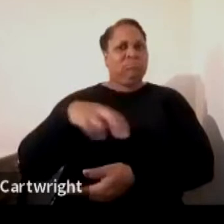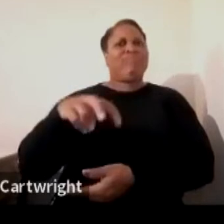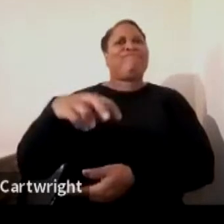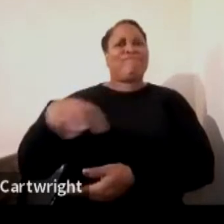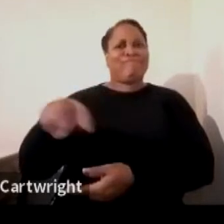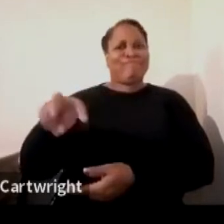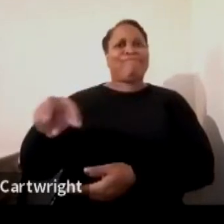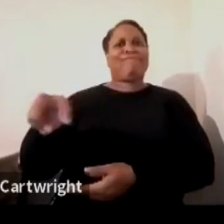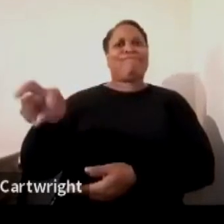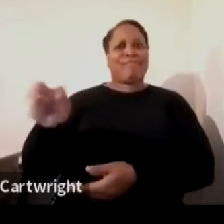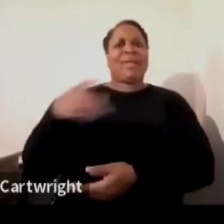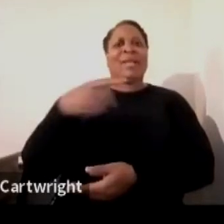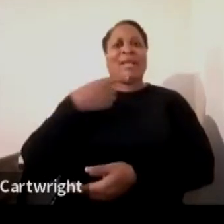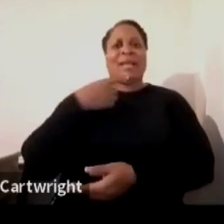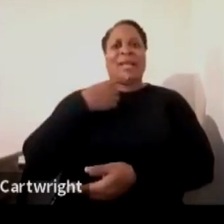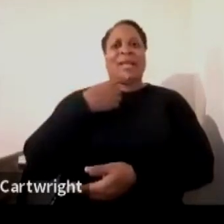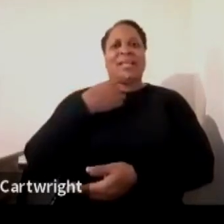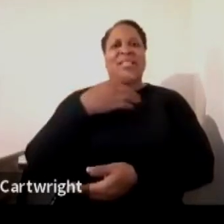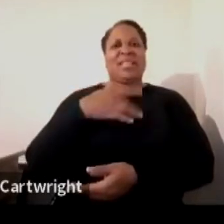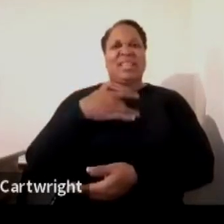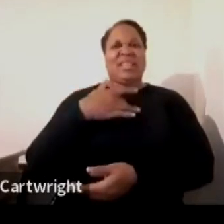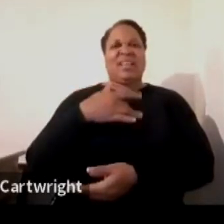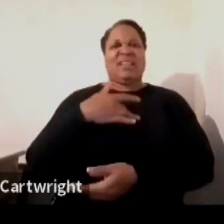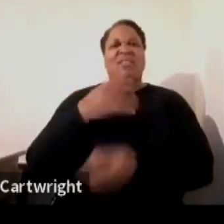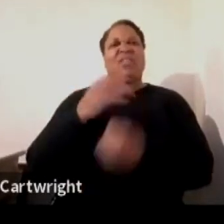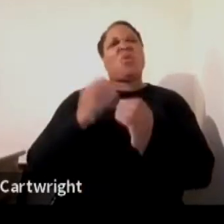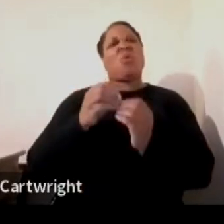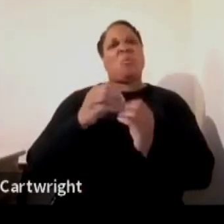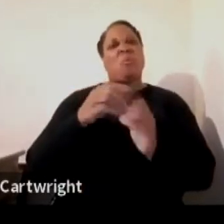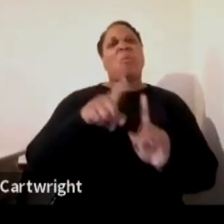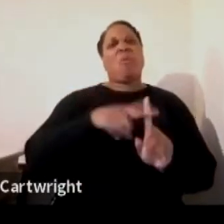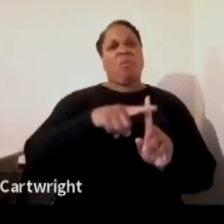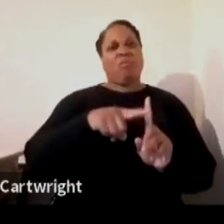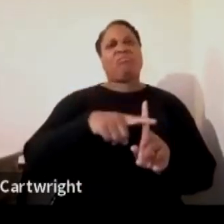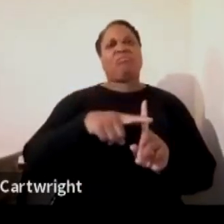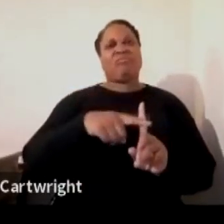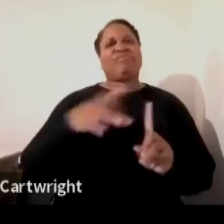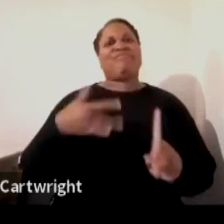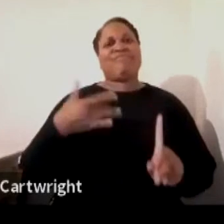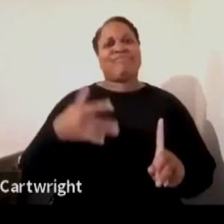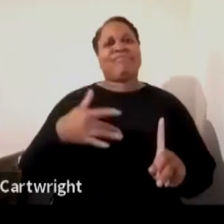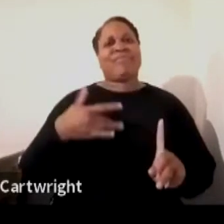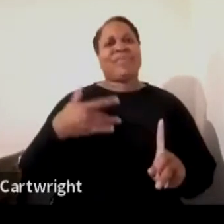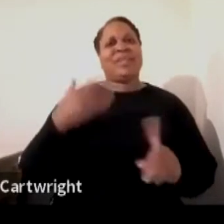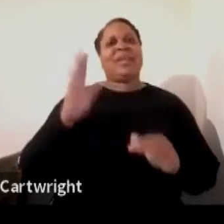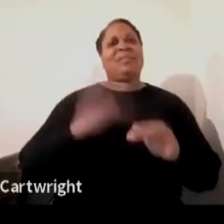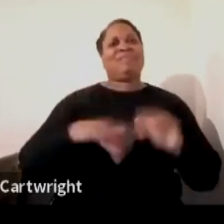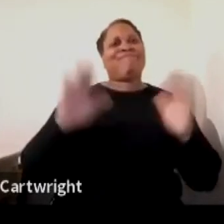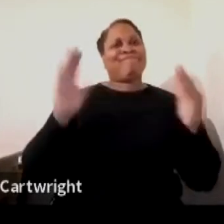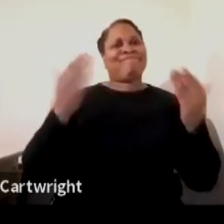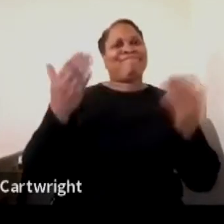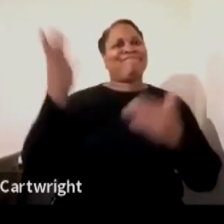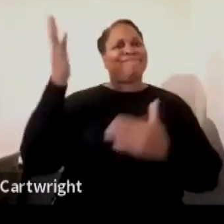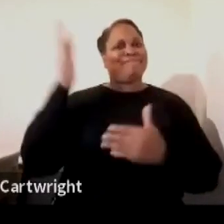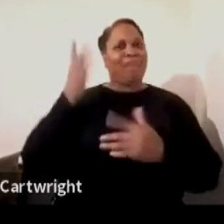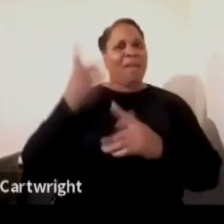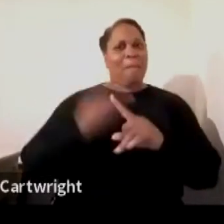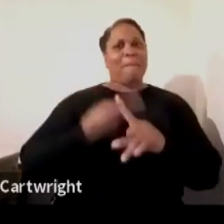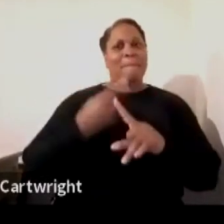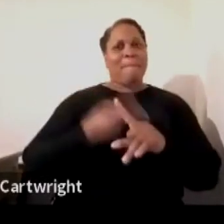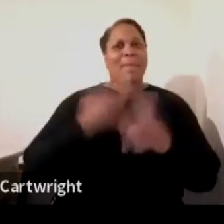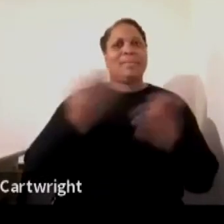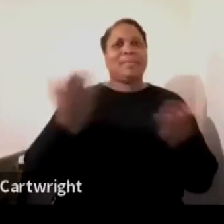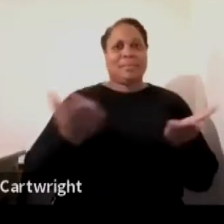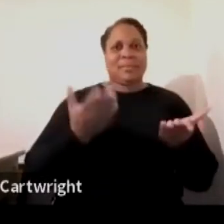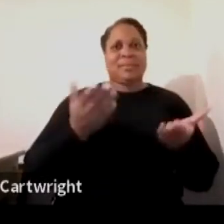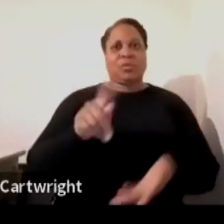that I feel more optimistic than I have in months. Here we have a tool that we